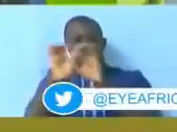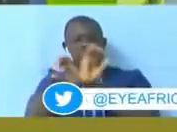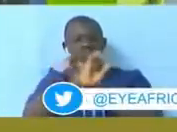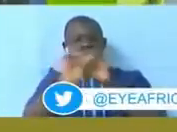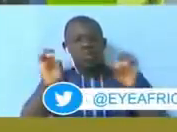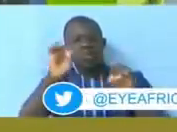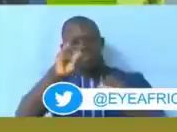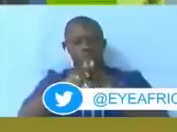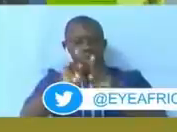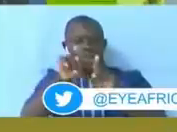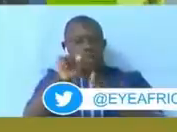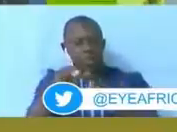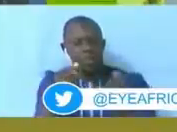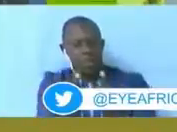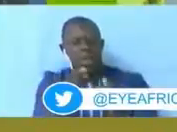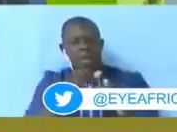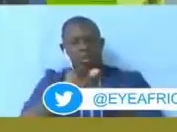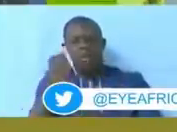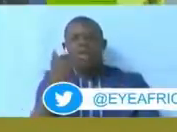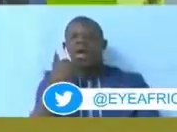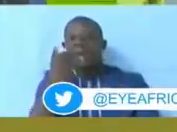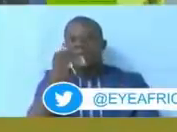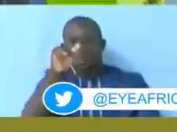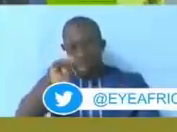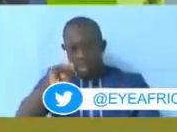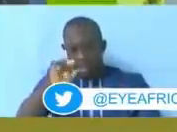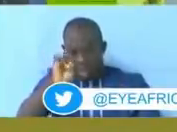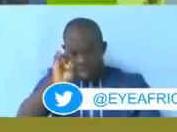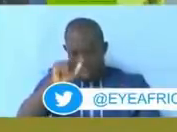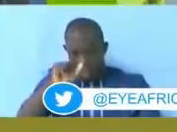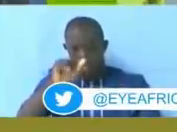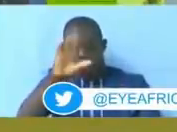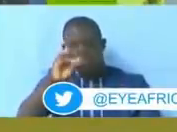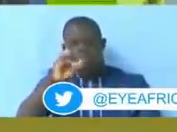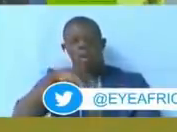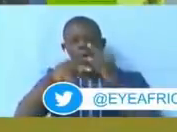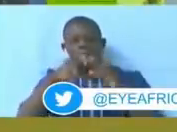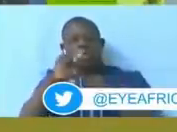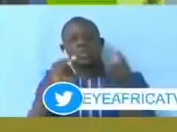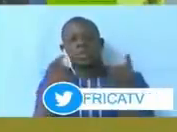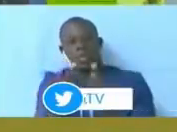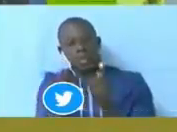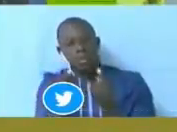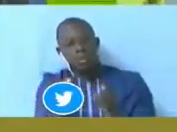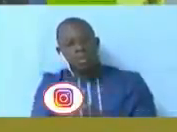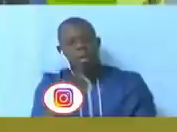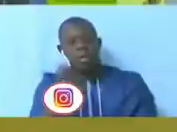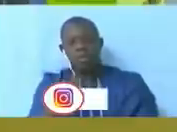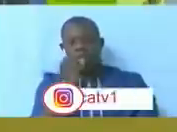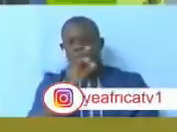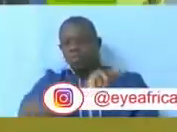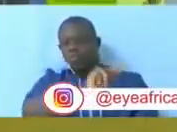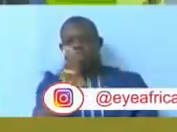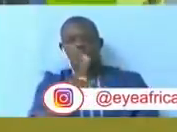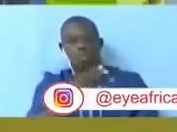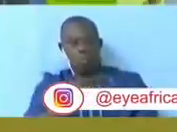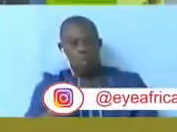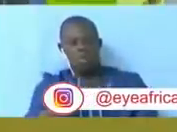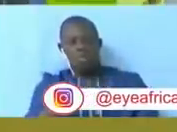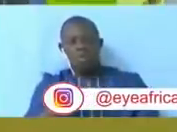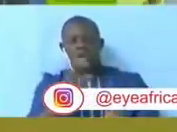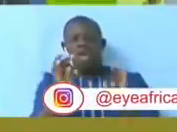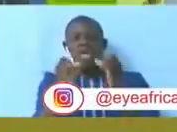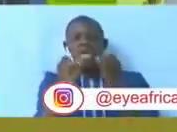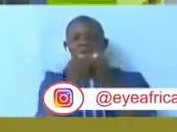let them ask the NIA to investigate the matter. Kanindo di NIA la puri ya kuonyi kisikisi. Said no, they wanted a neutral body, and that's the